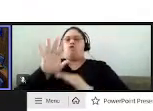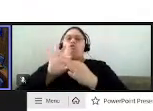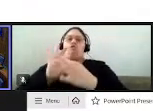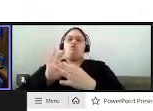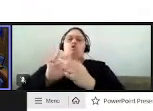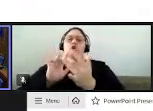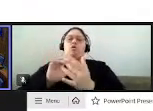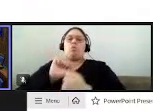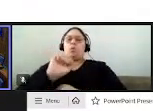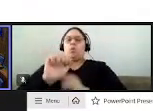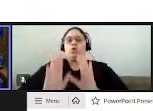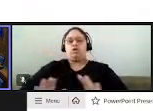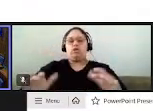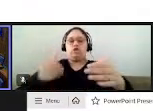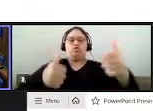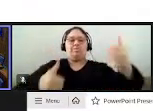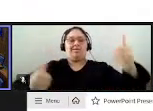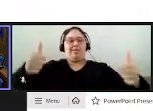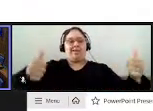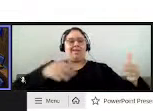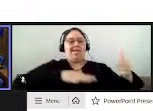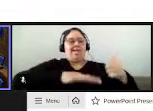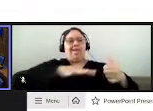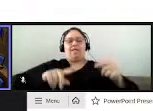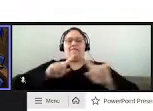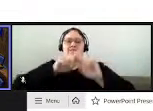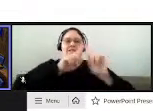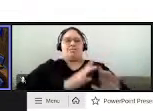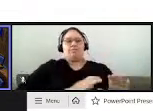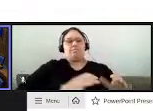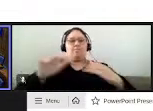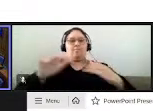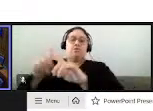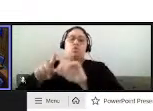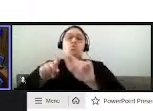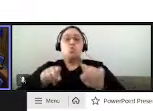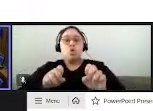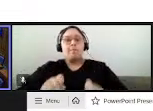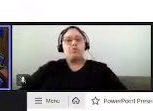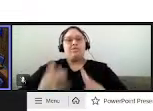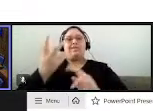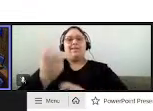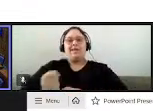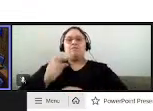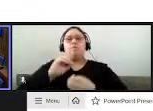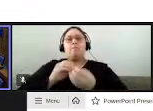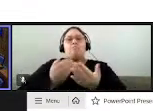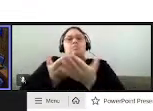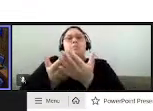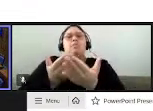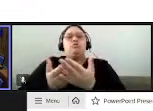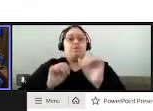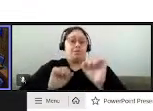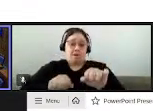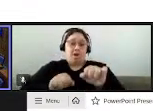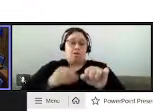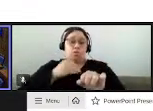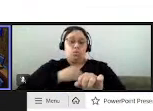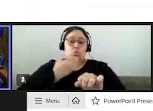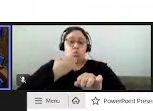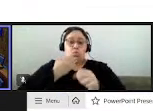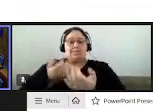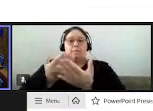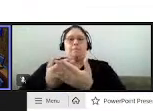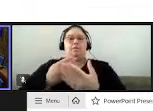contact with your constituency heads from the various parties. So you have the opportunity to make submissions, to